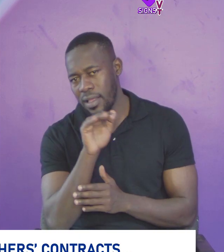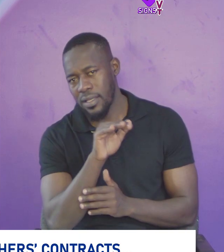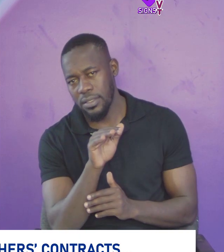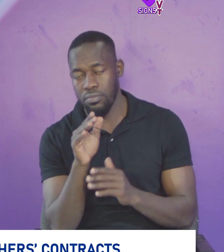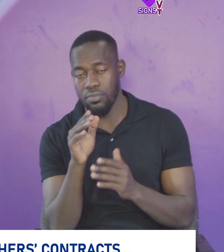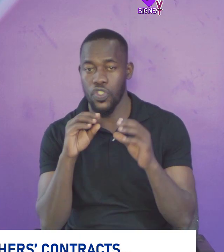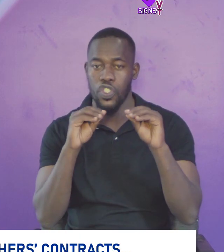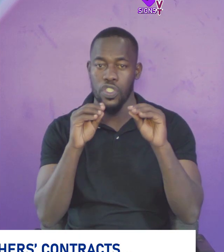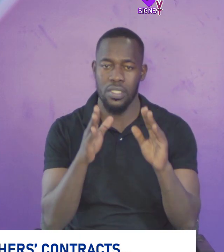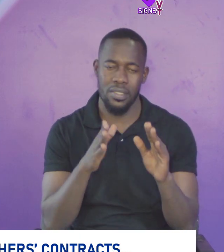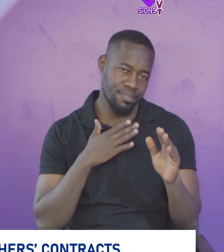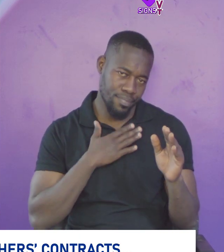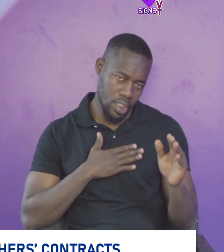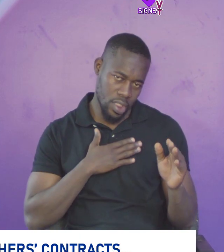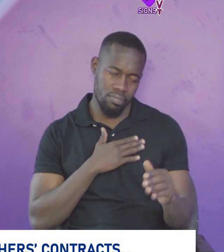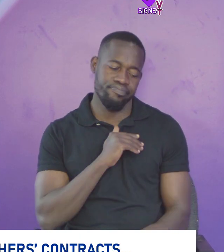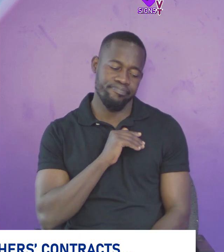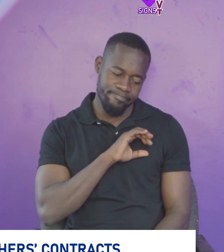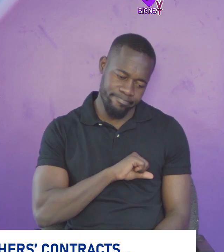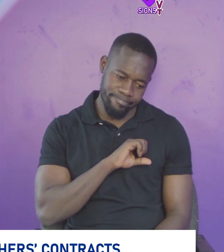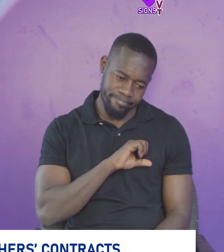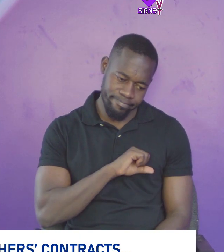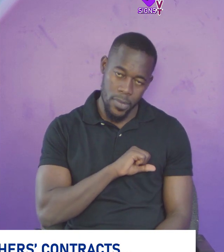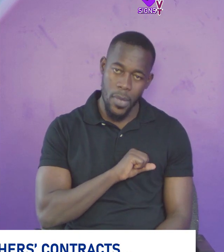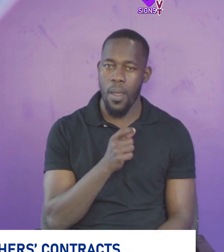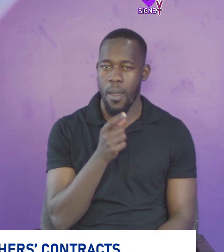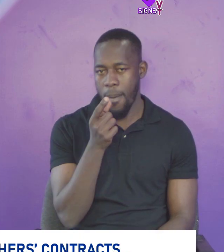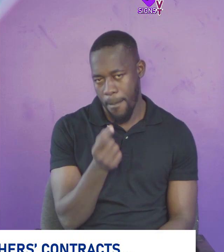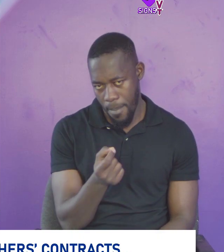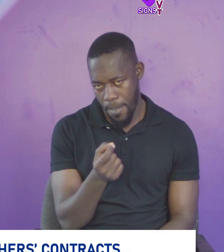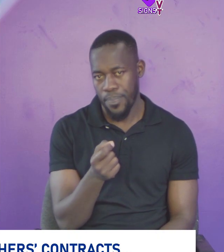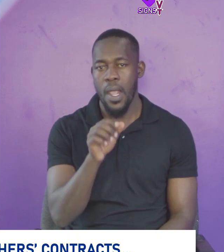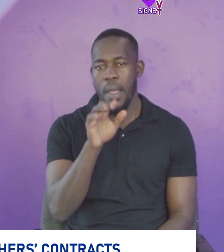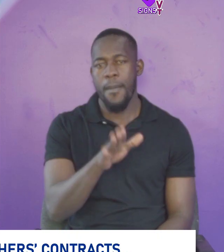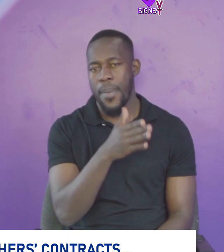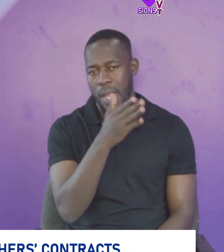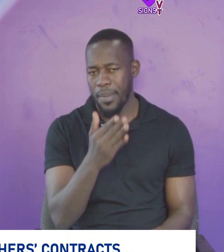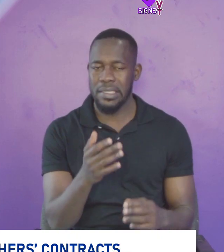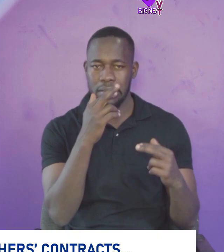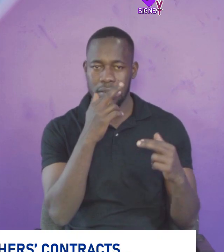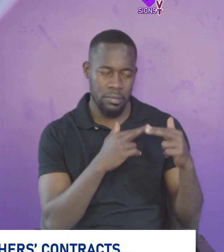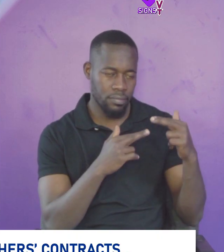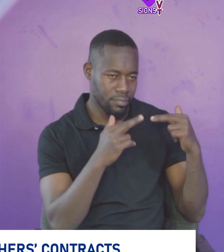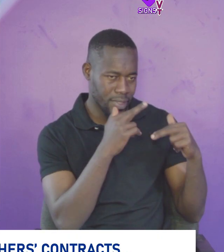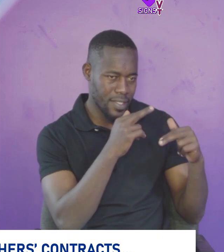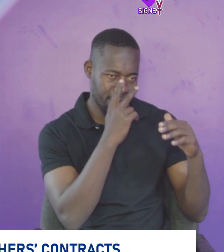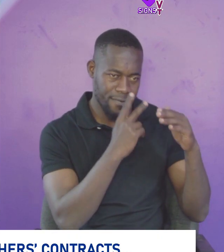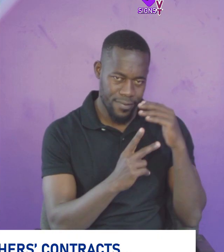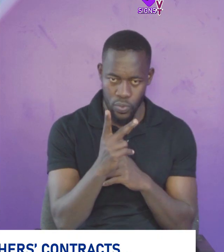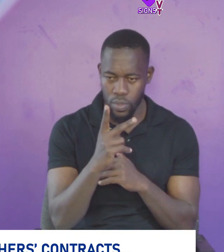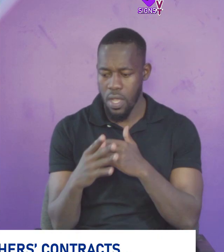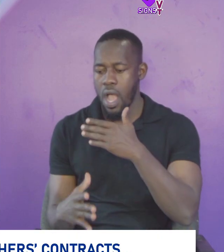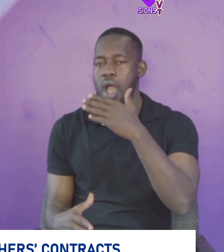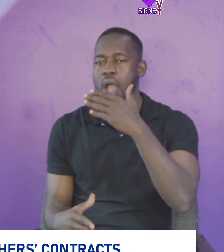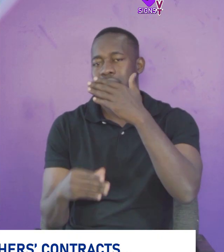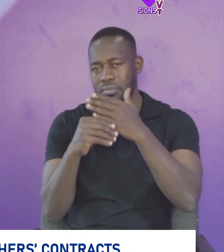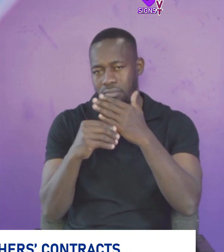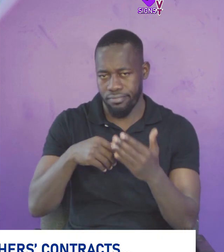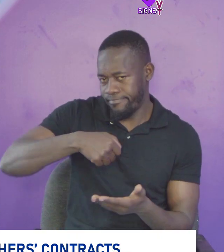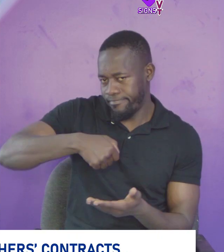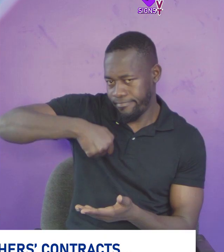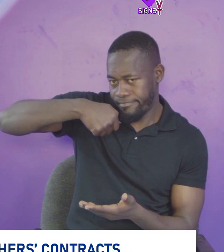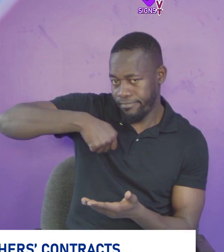from the teaching fraternity as the parliament reviews the supplementary budget, expressing